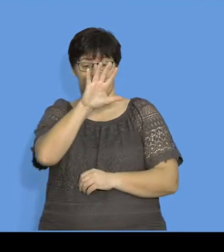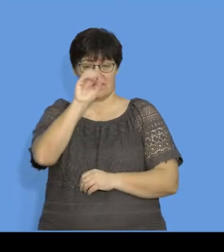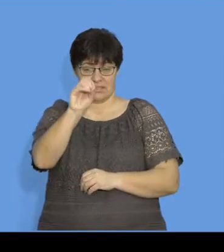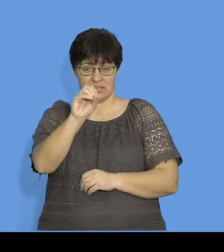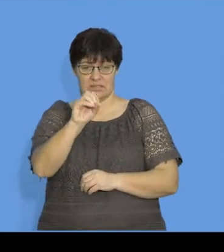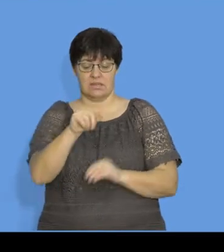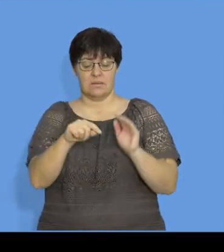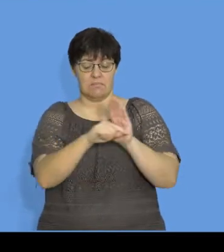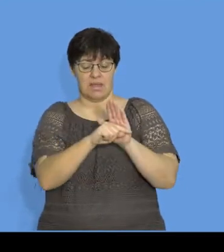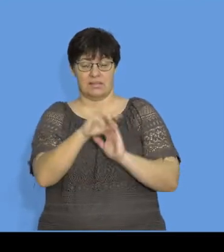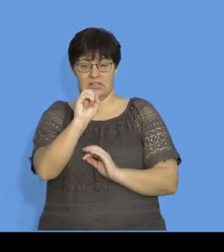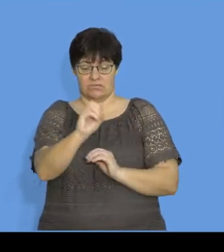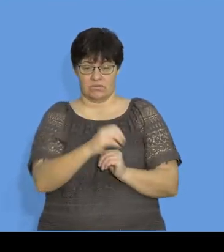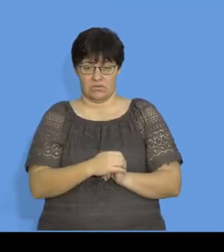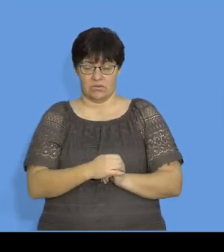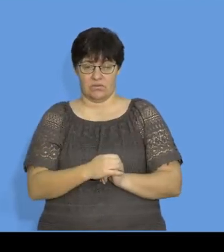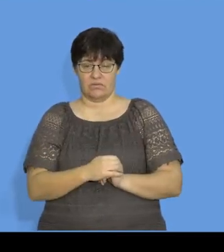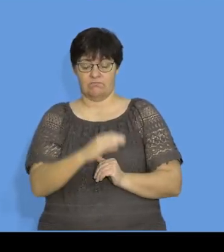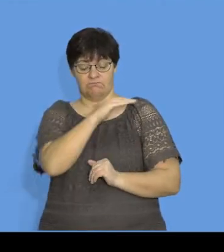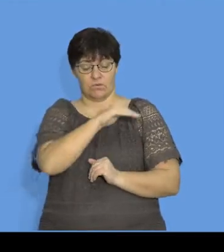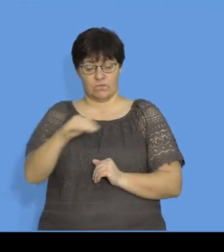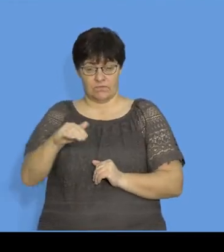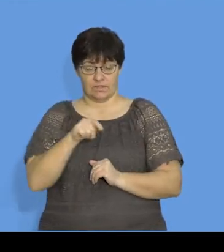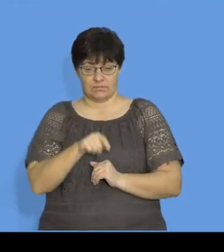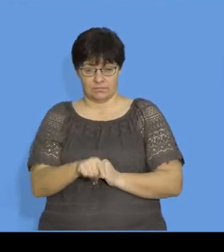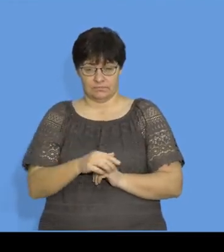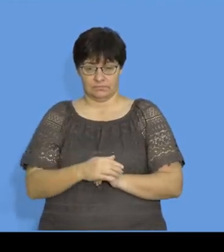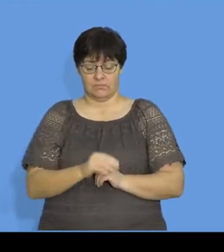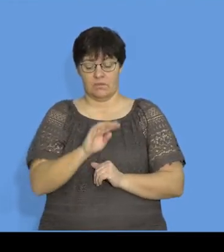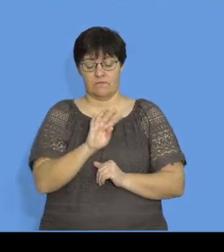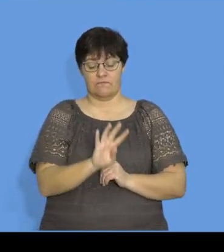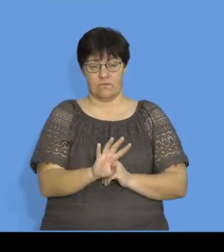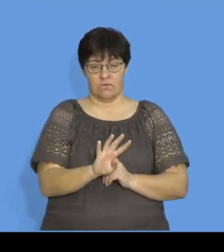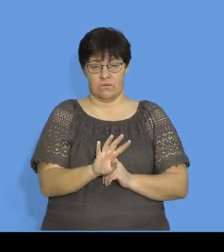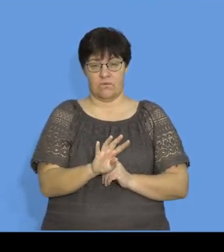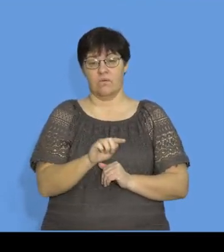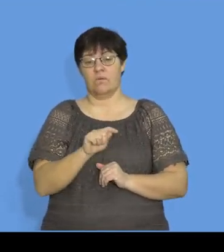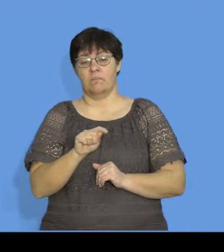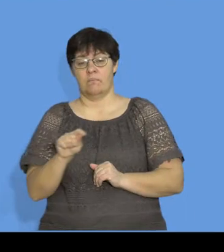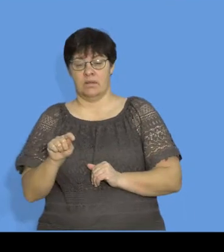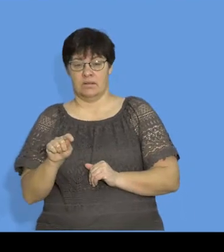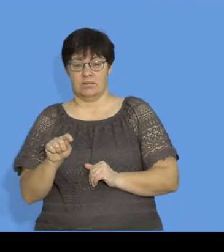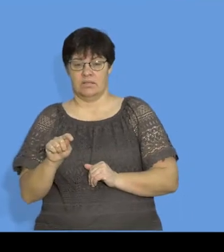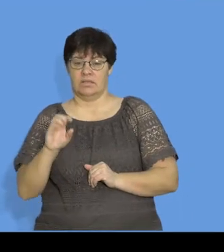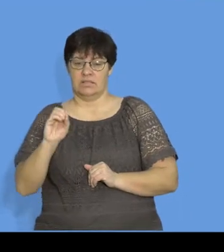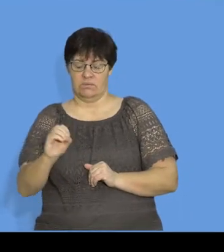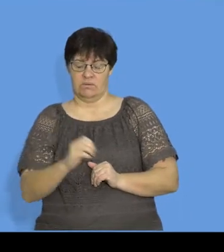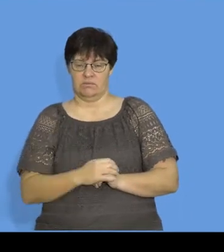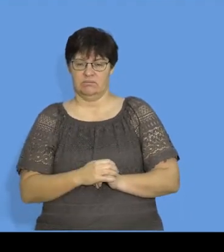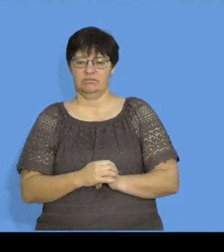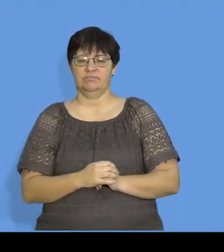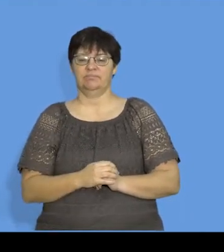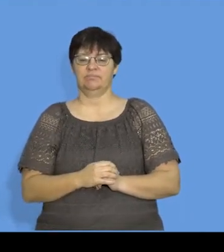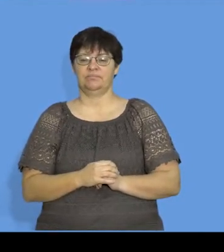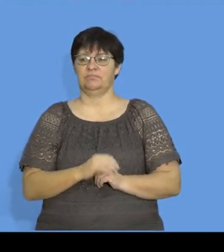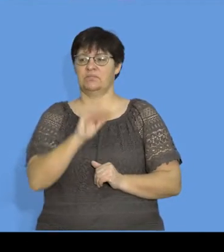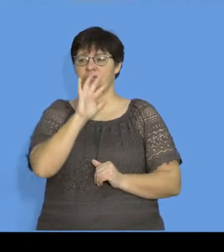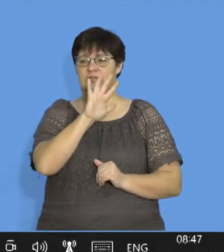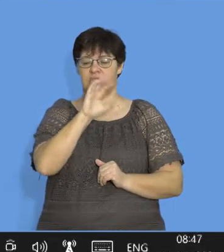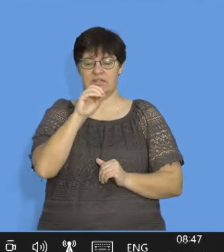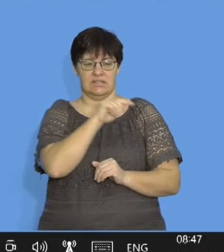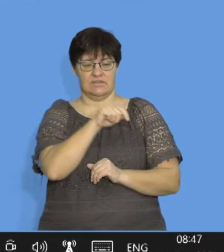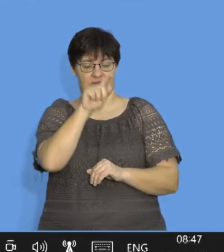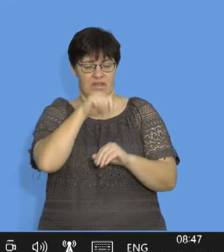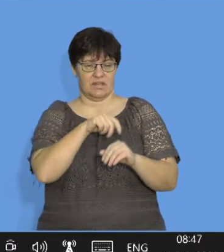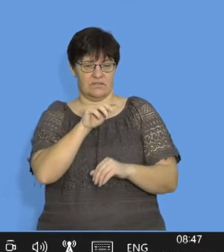0 over 4 minus 0. So we've got 50 divided by